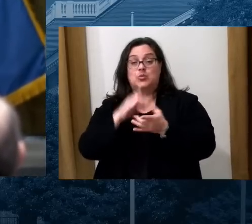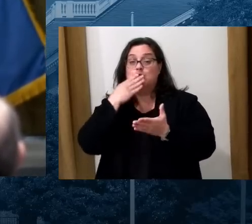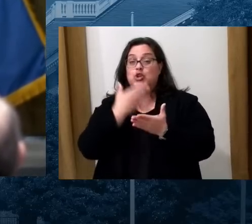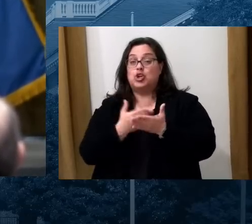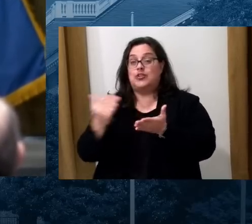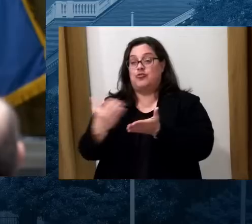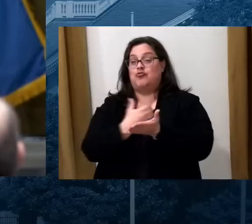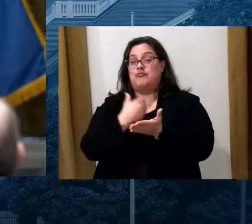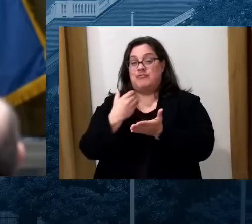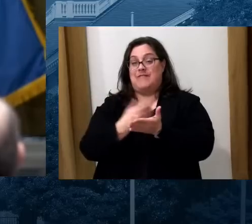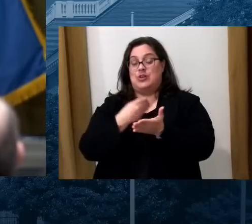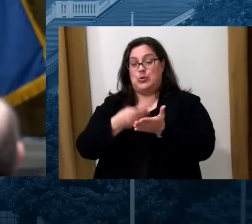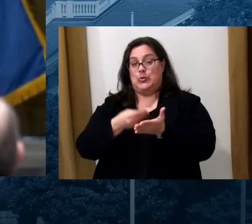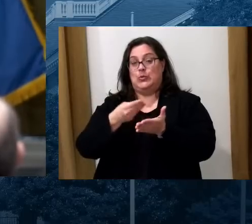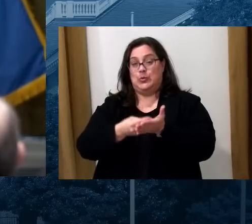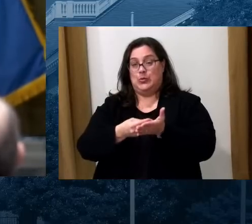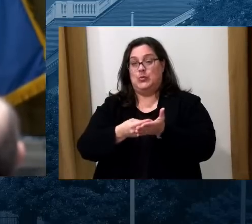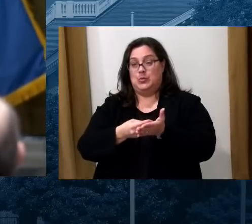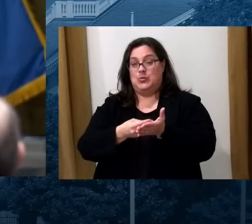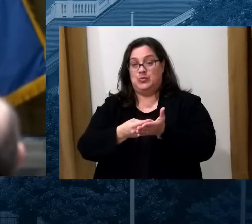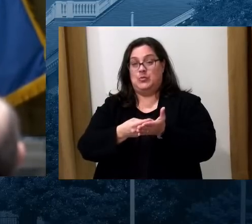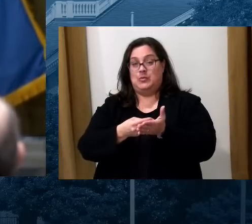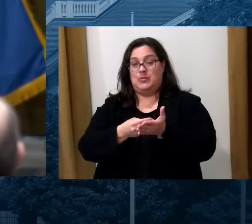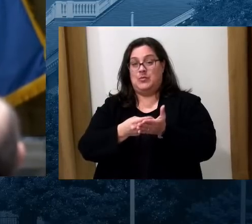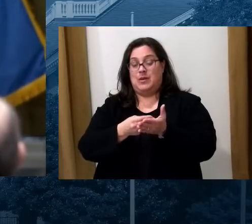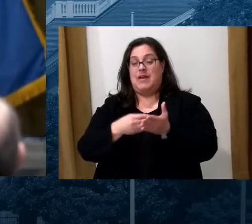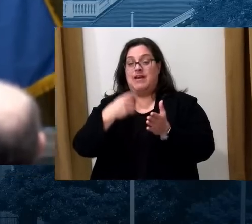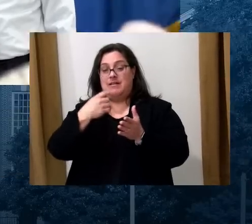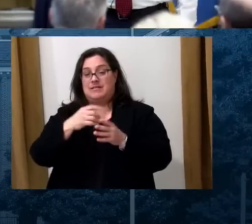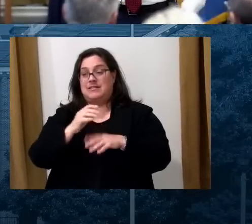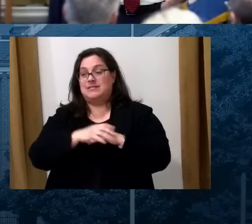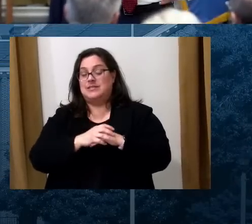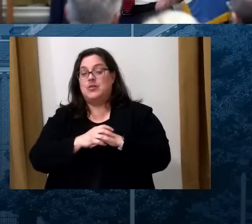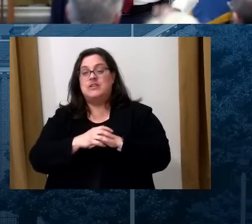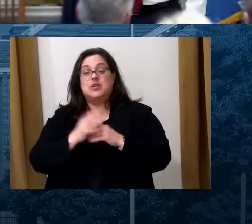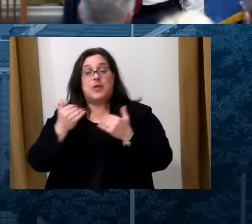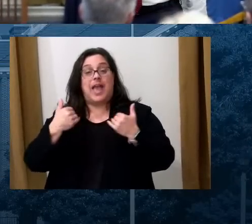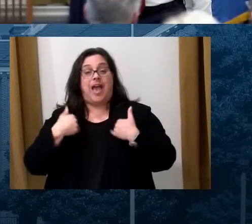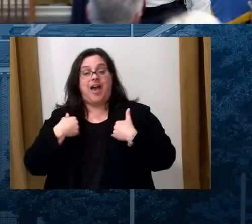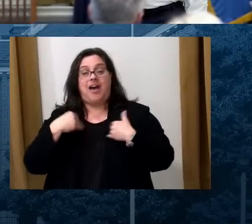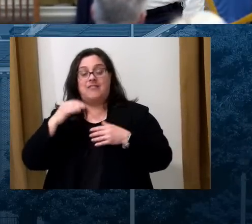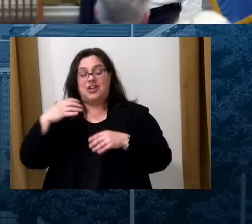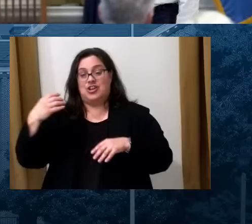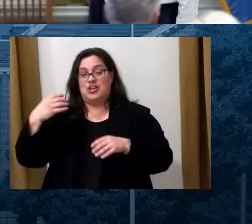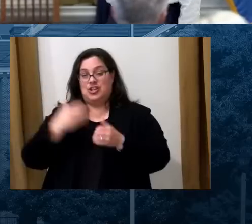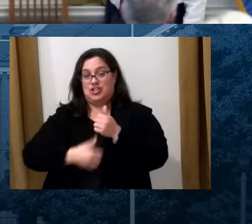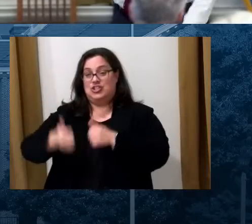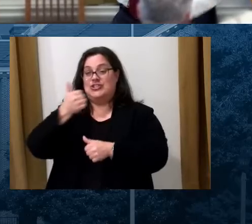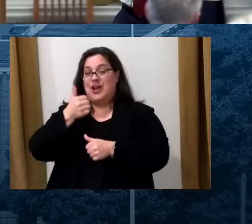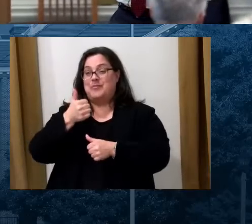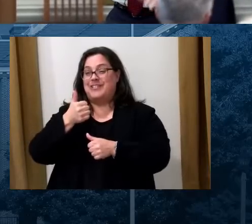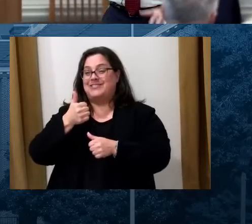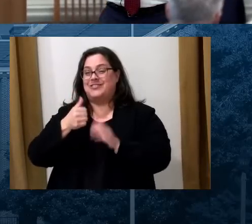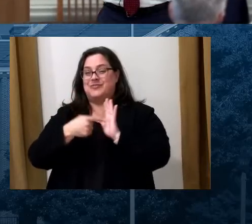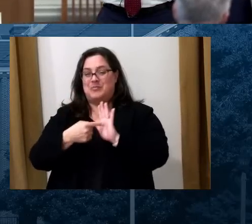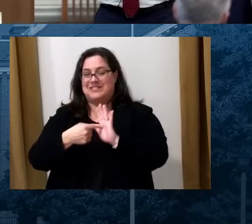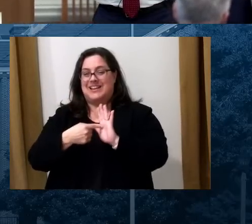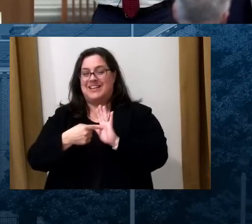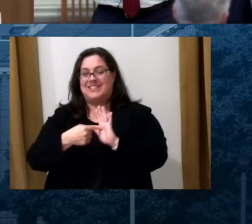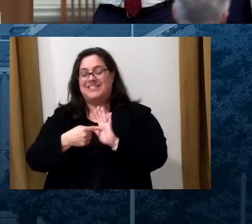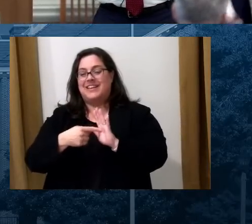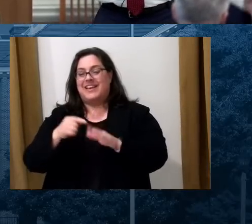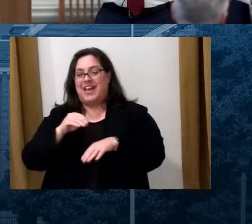we have the chair of our Delaware Economic and Financial Advisory Committee with us representing that committee. They do an